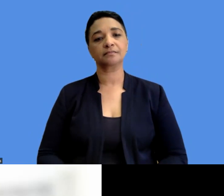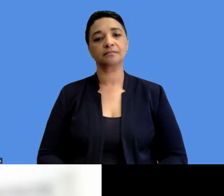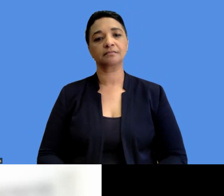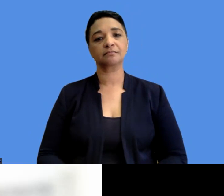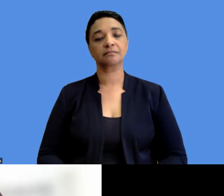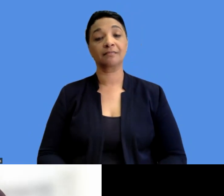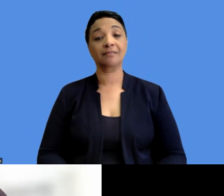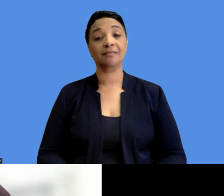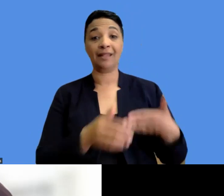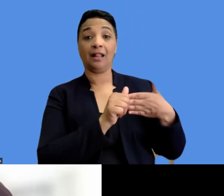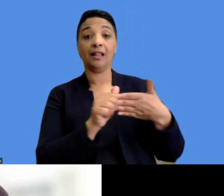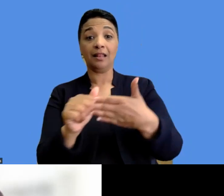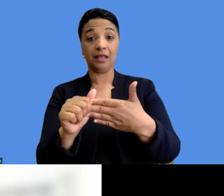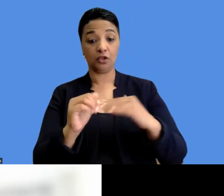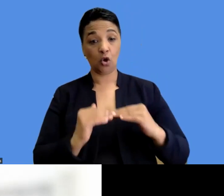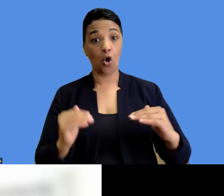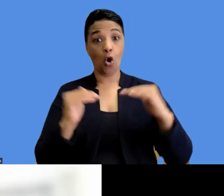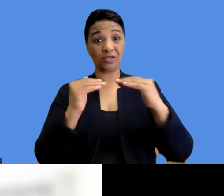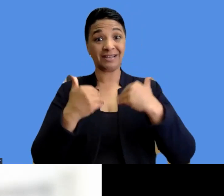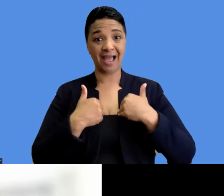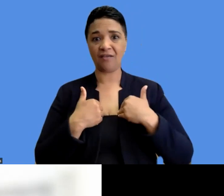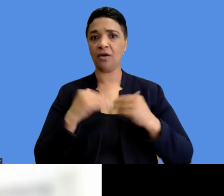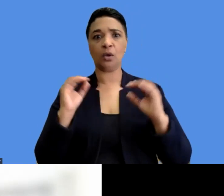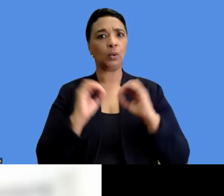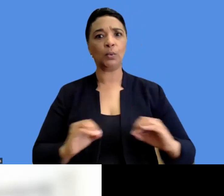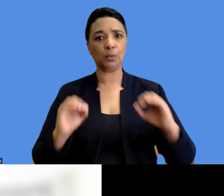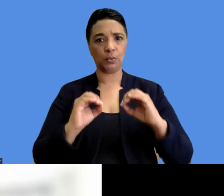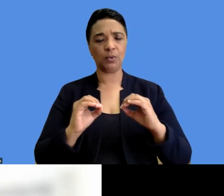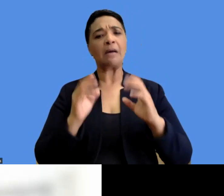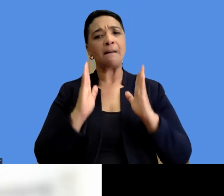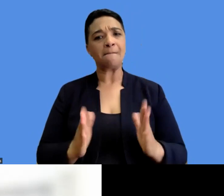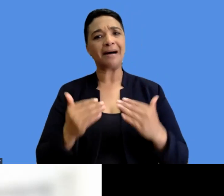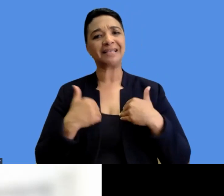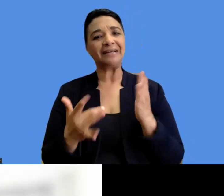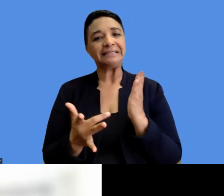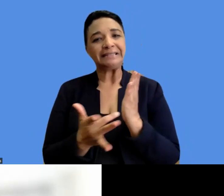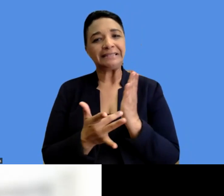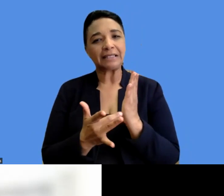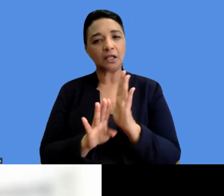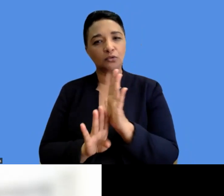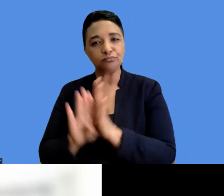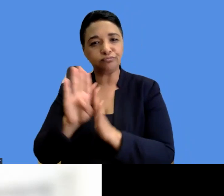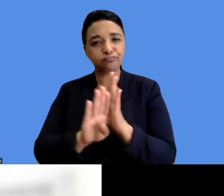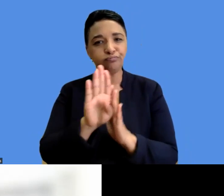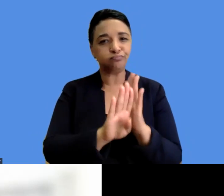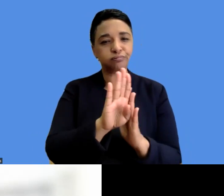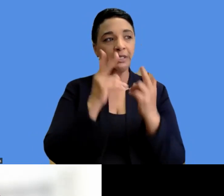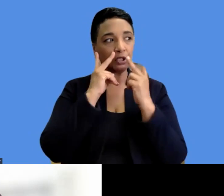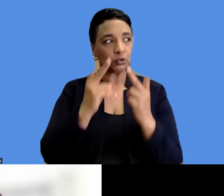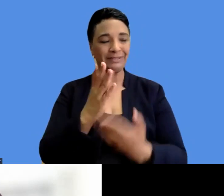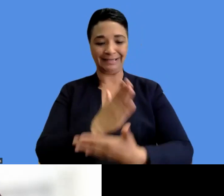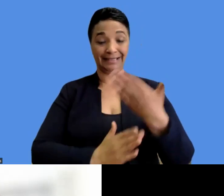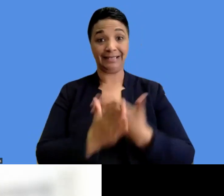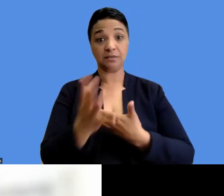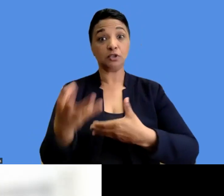ensure that the topic is consistently on the agenda and that there is technical development on what disability inclusion should look like in